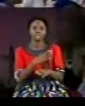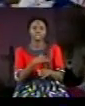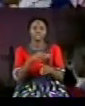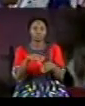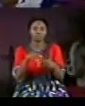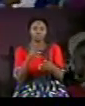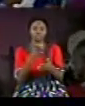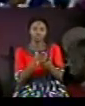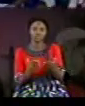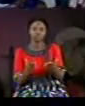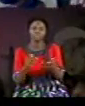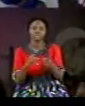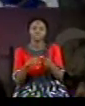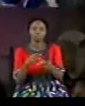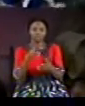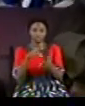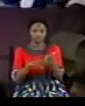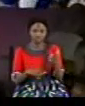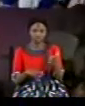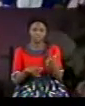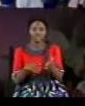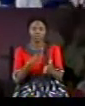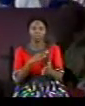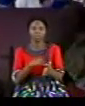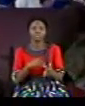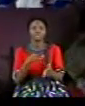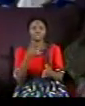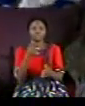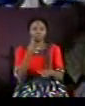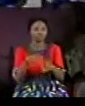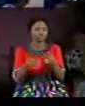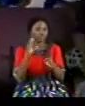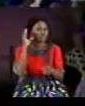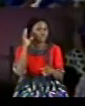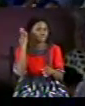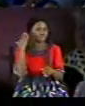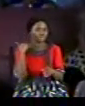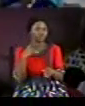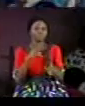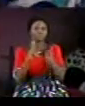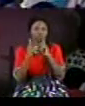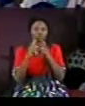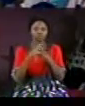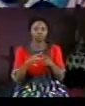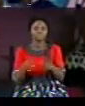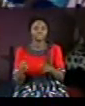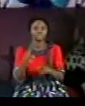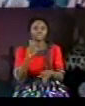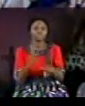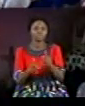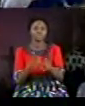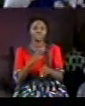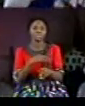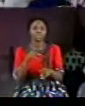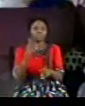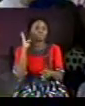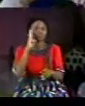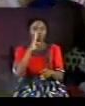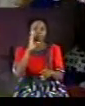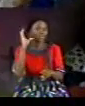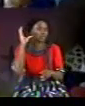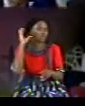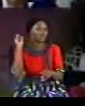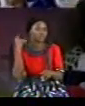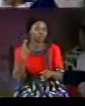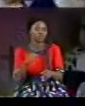hear before, talk to those people and you'll be hearing the sound. And you'll be hearing the sound. The sound